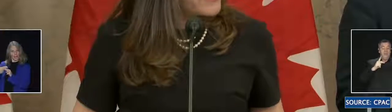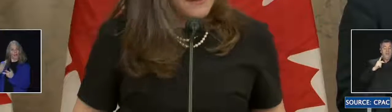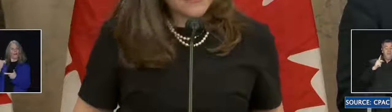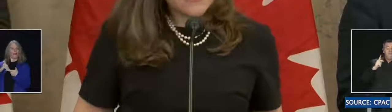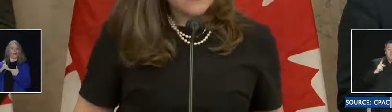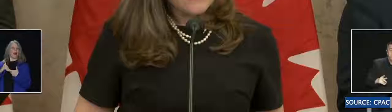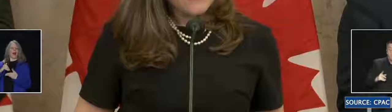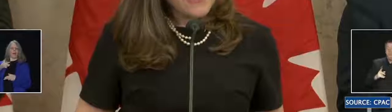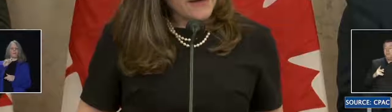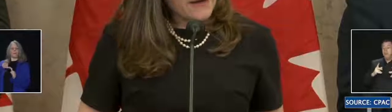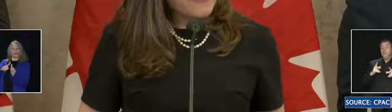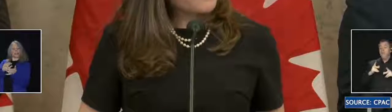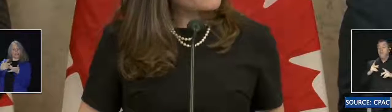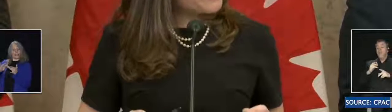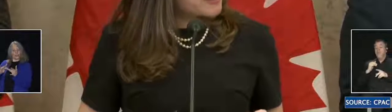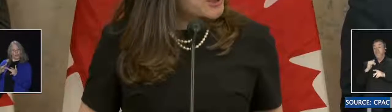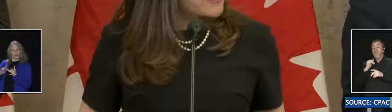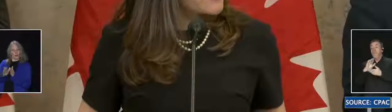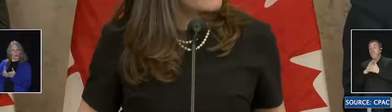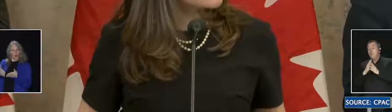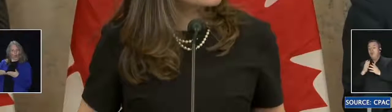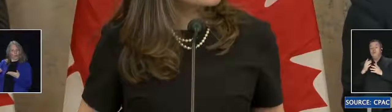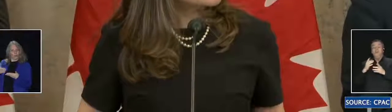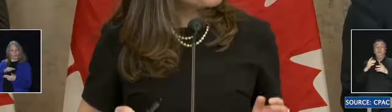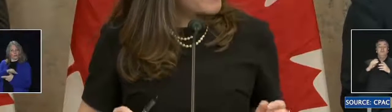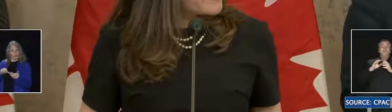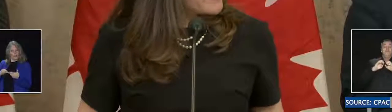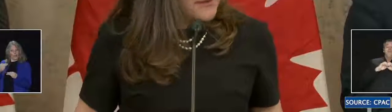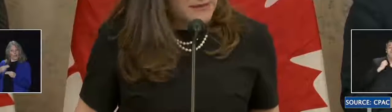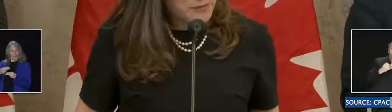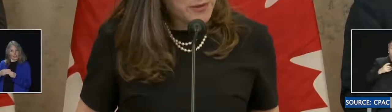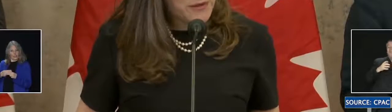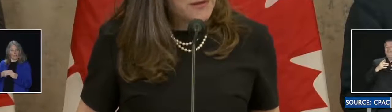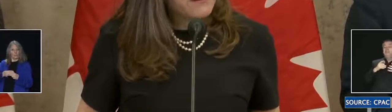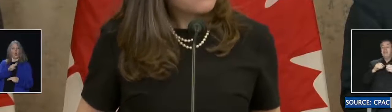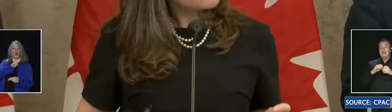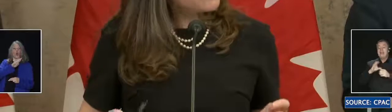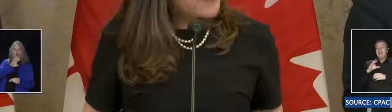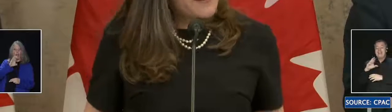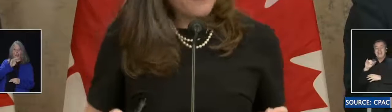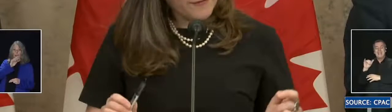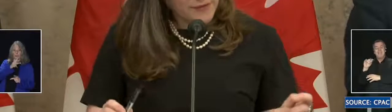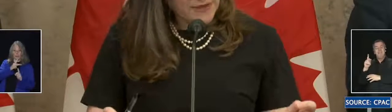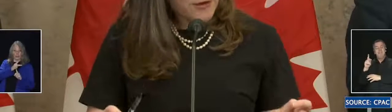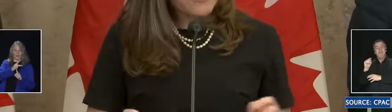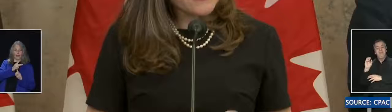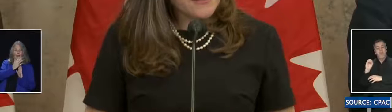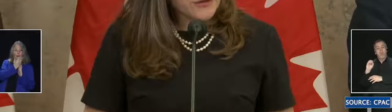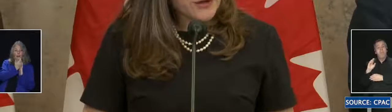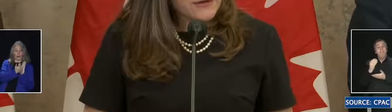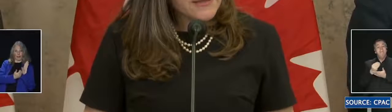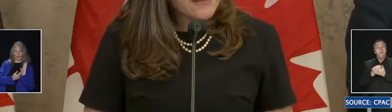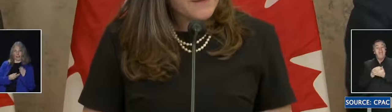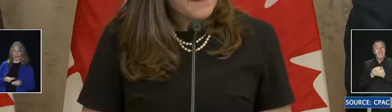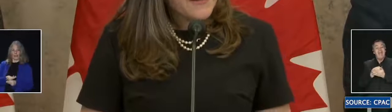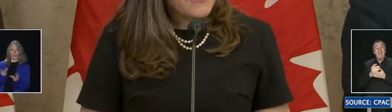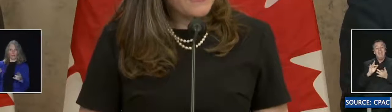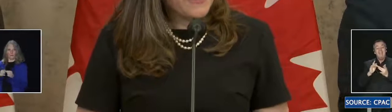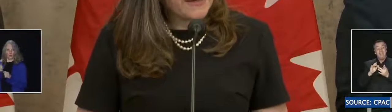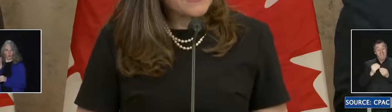crypto wallets, have been shared by the RCMP with financial